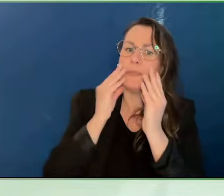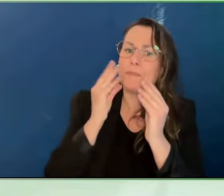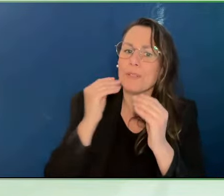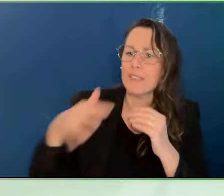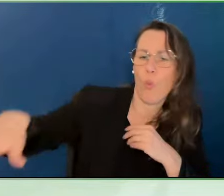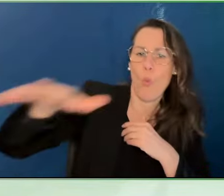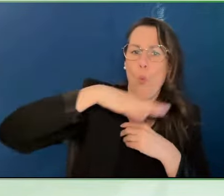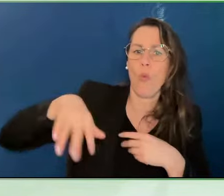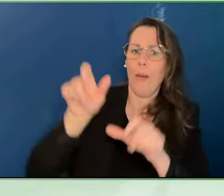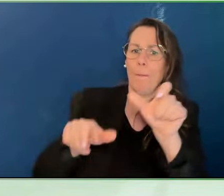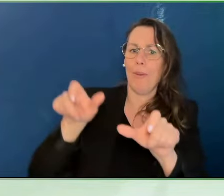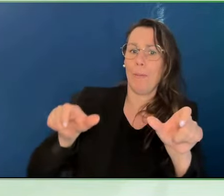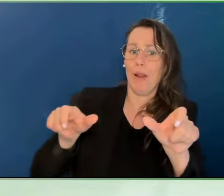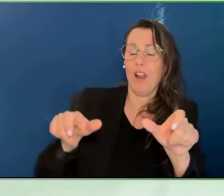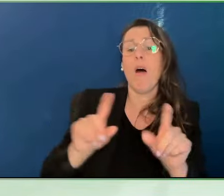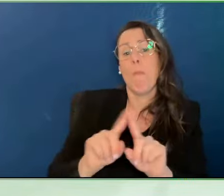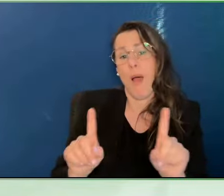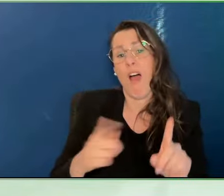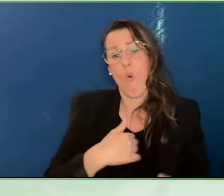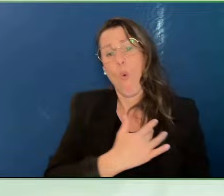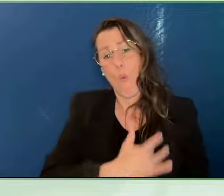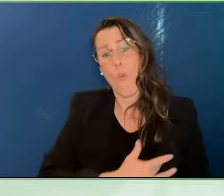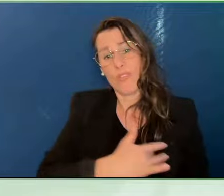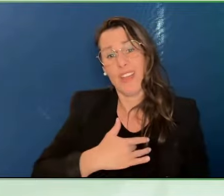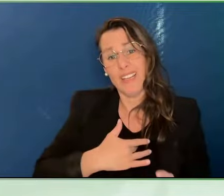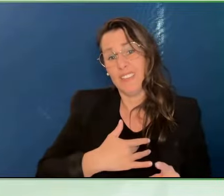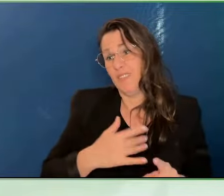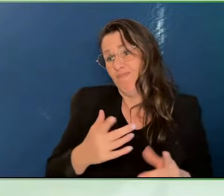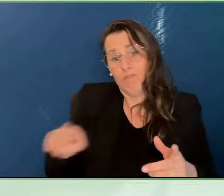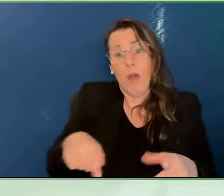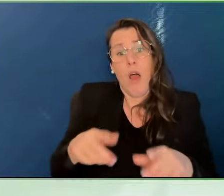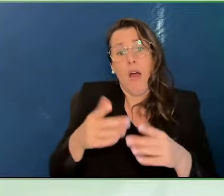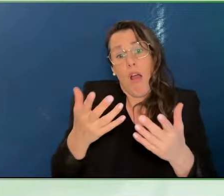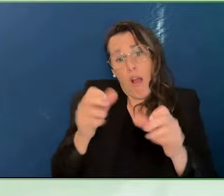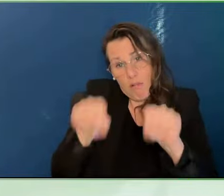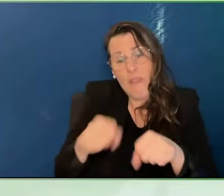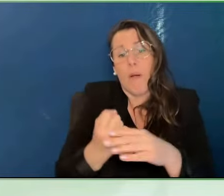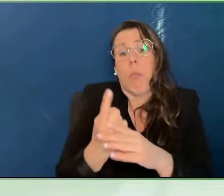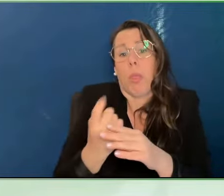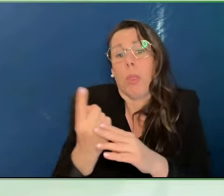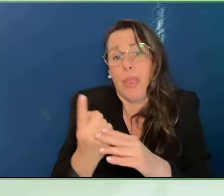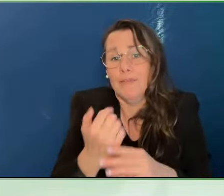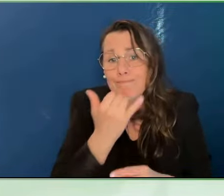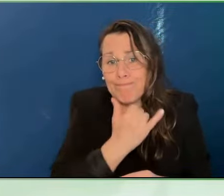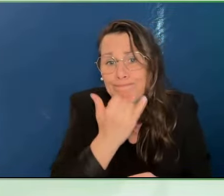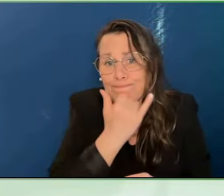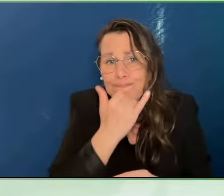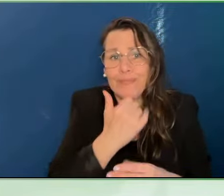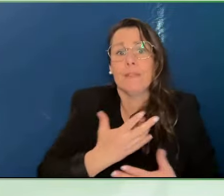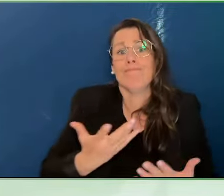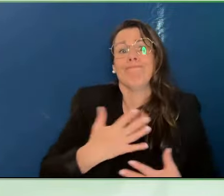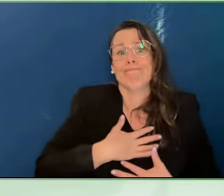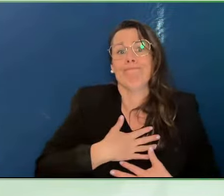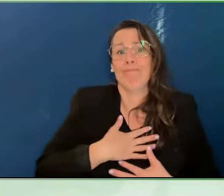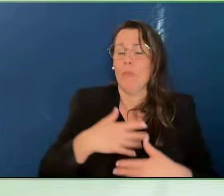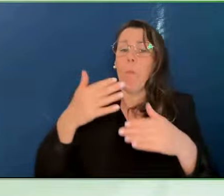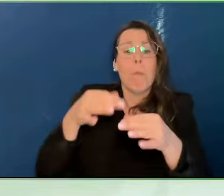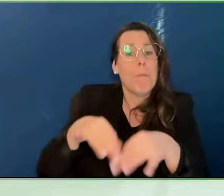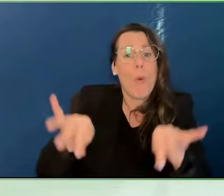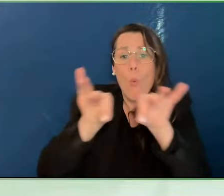it's very expensive. It's expensive. But For us, it's